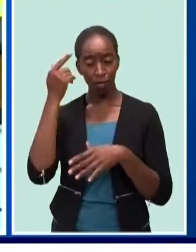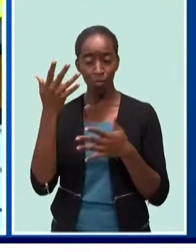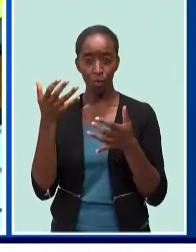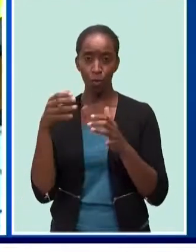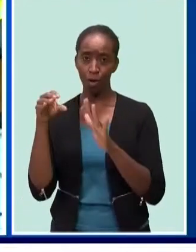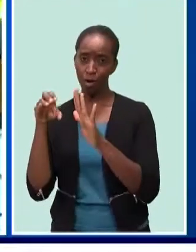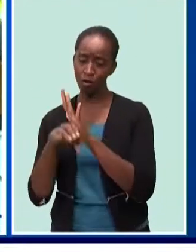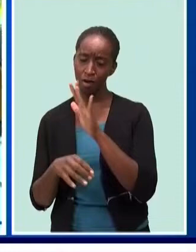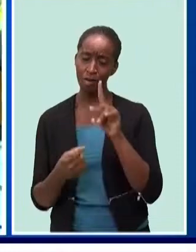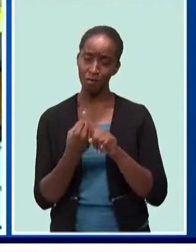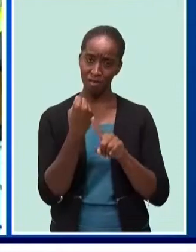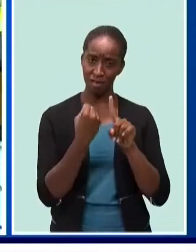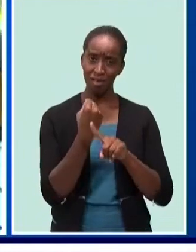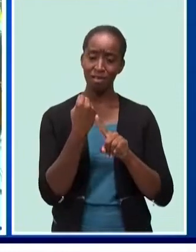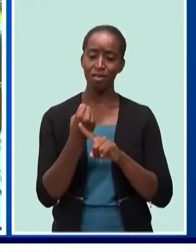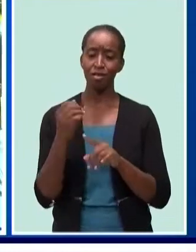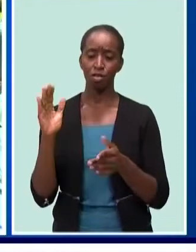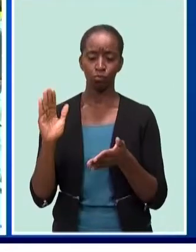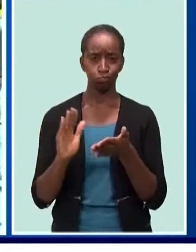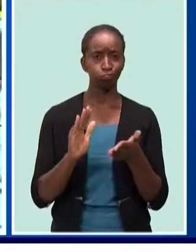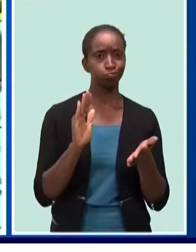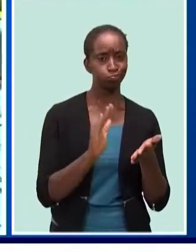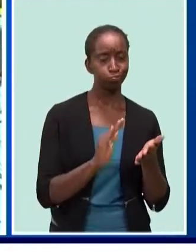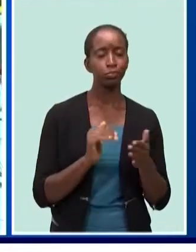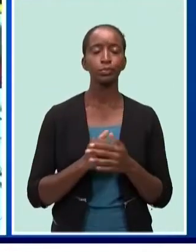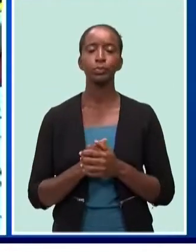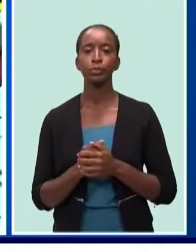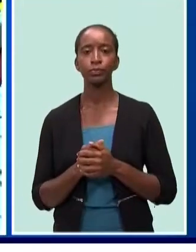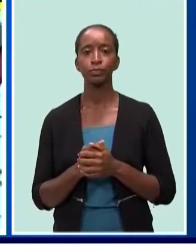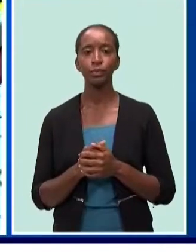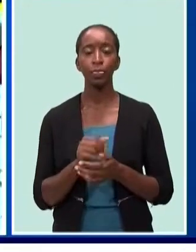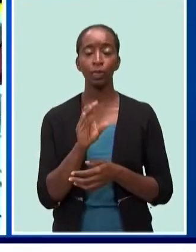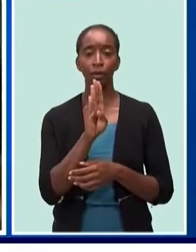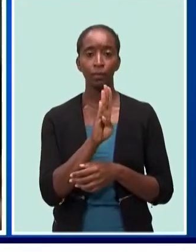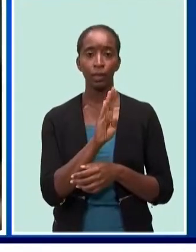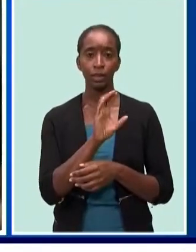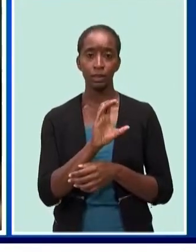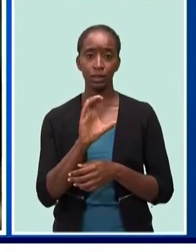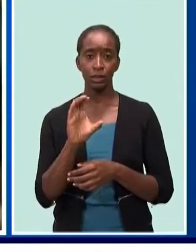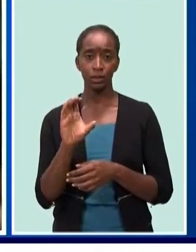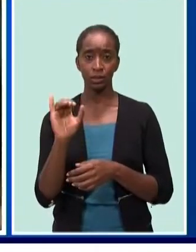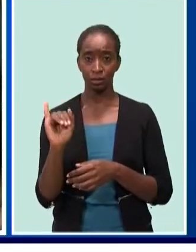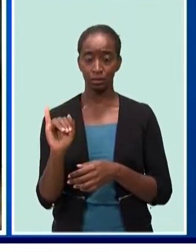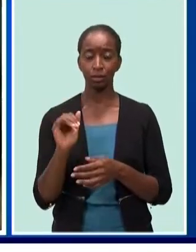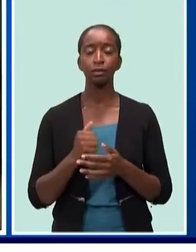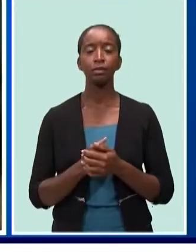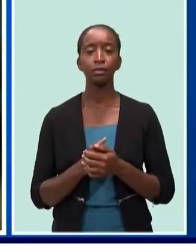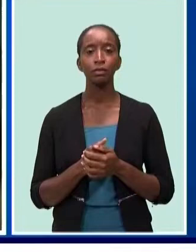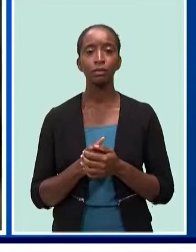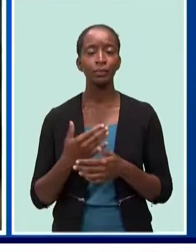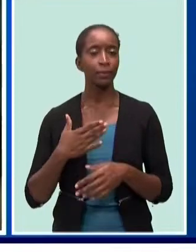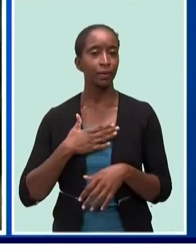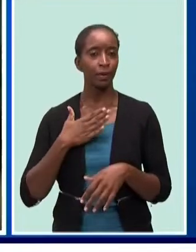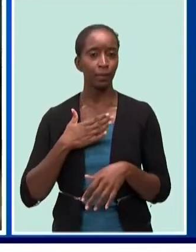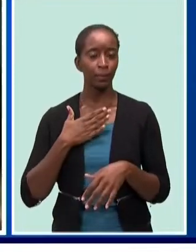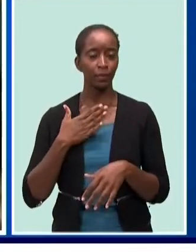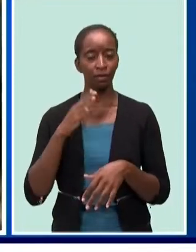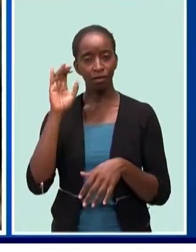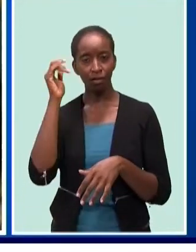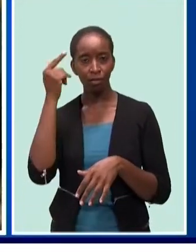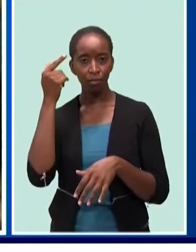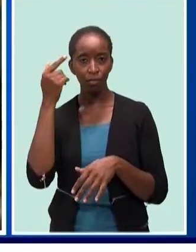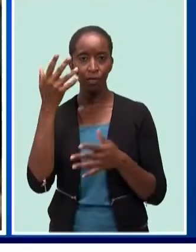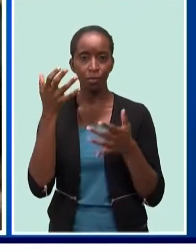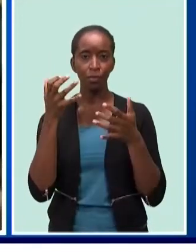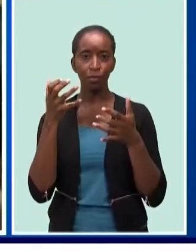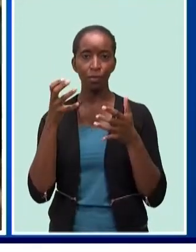an electronic single payment window. The BCCI is particularly pleased with the attention given to increasing the security and functioning